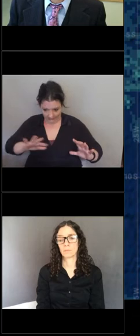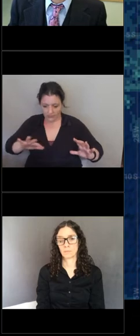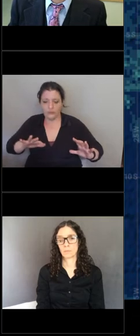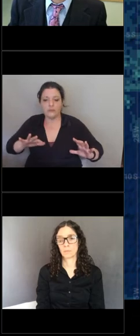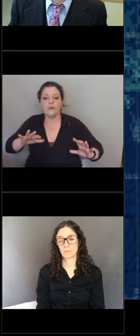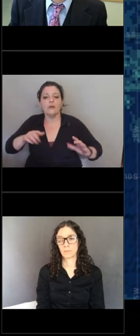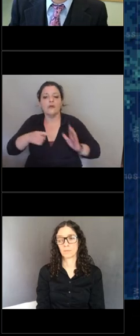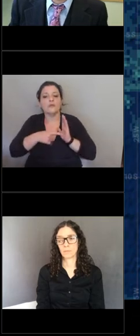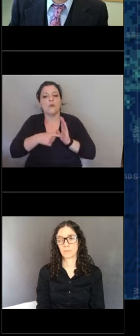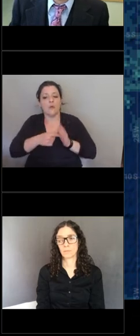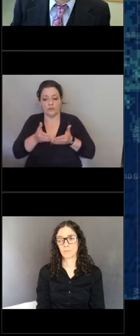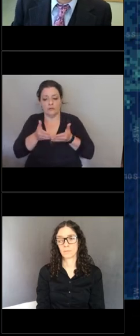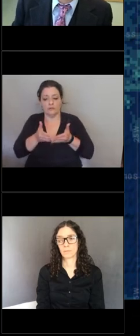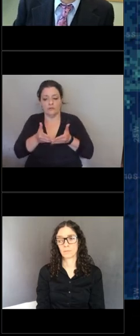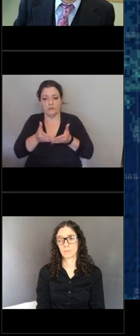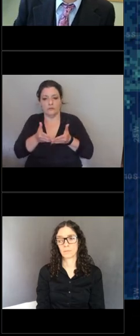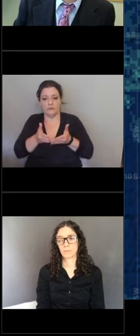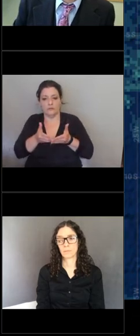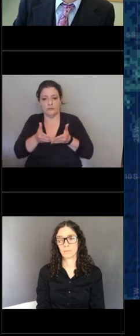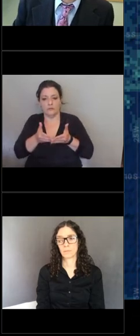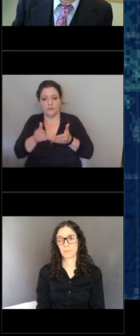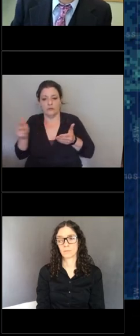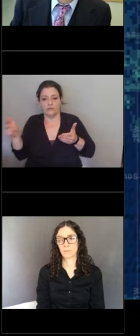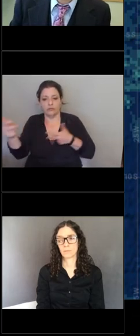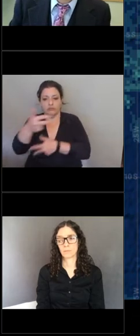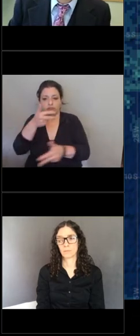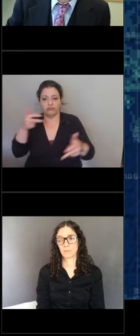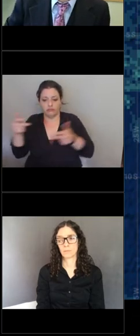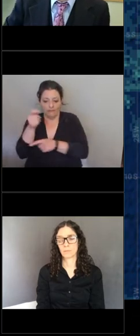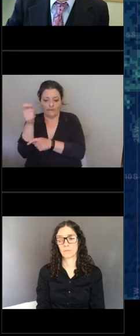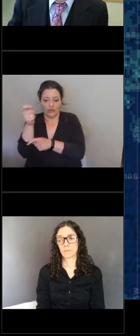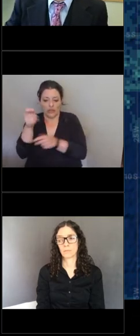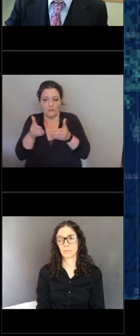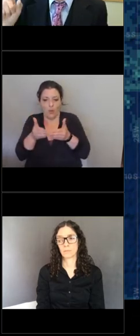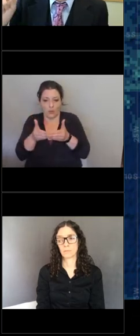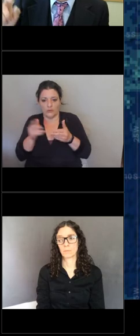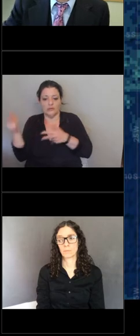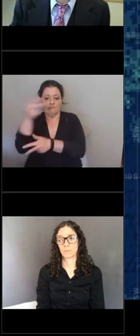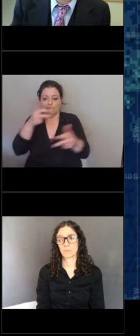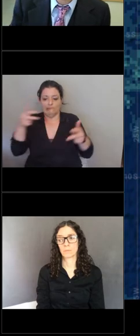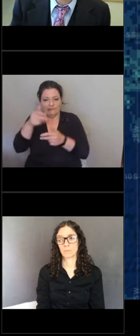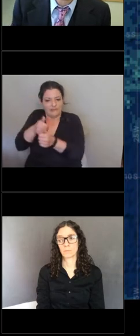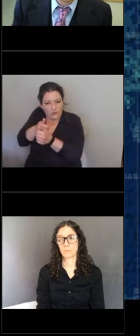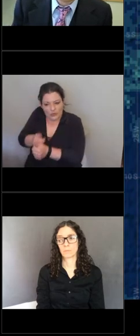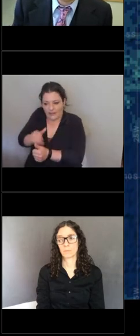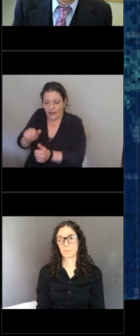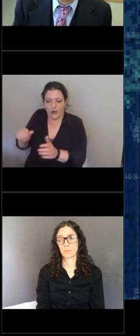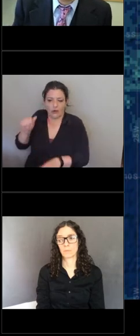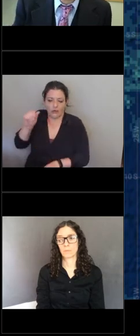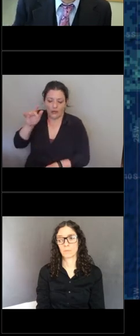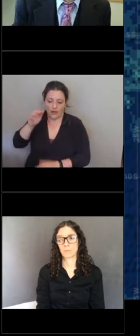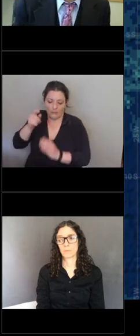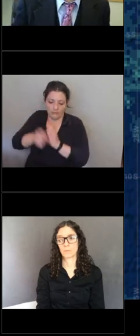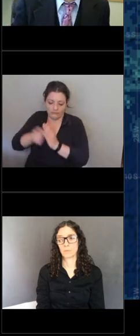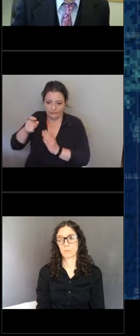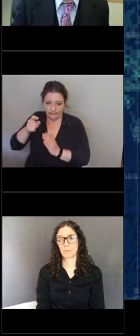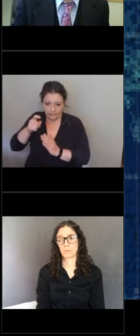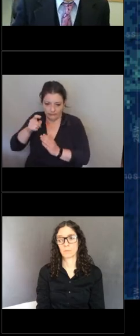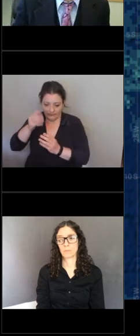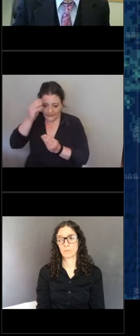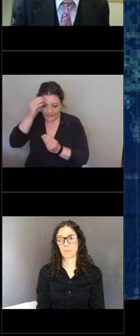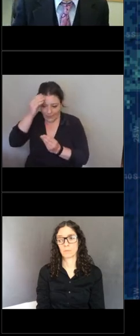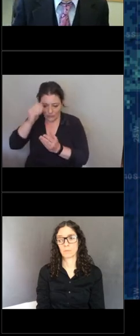world by tracking their automated identification system, this satellite ping that they have. All